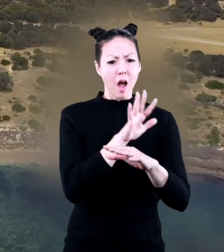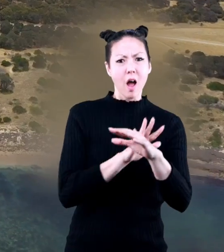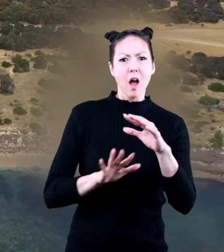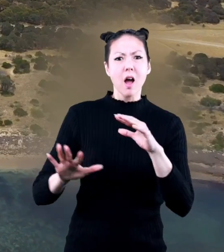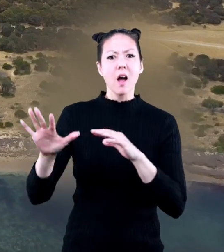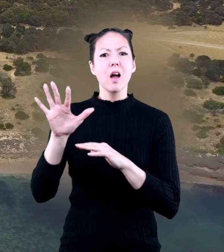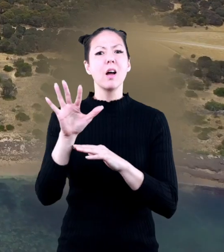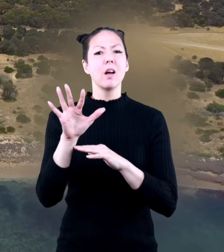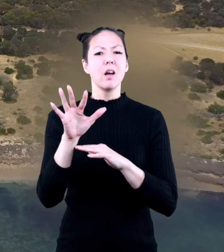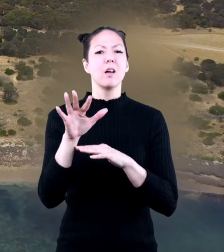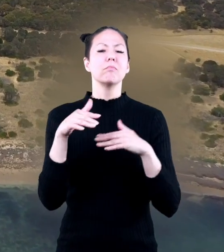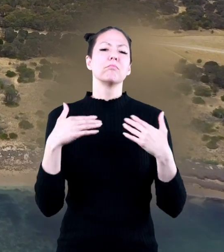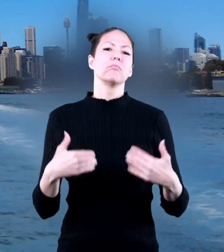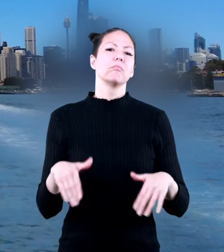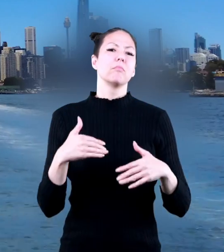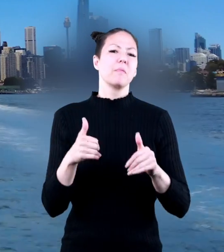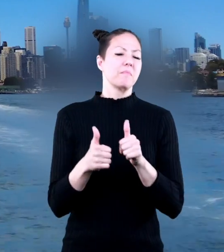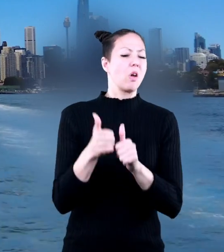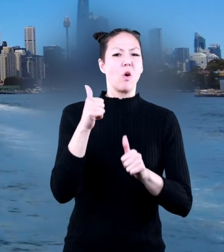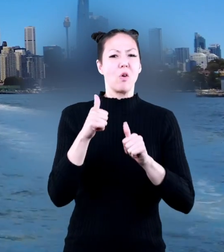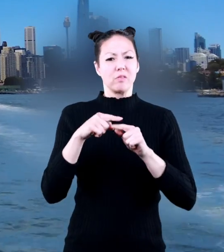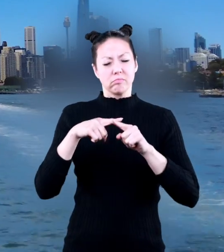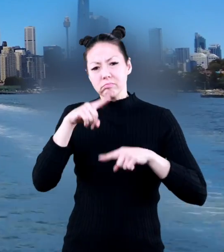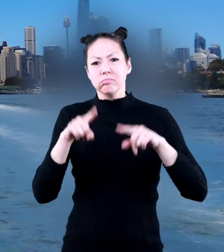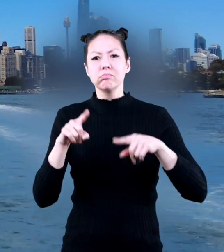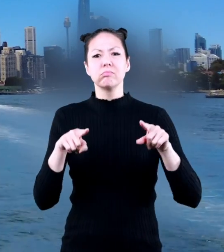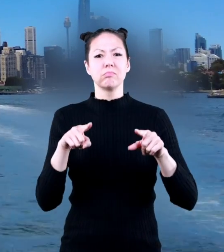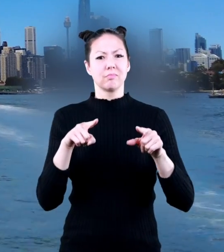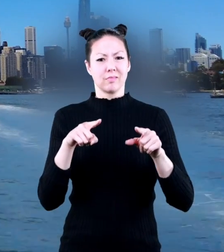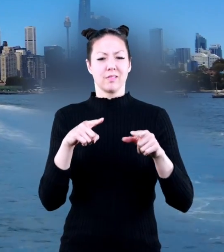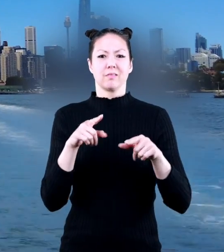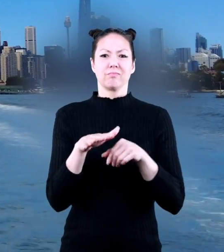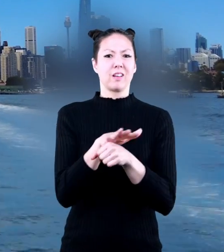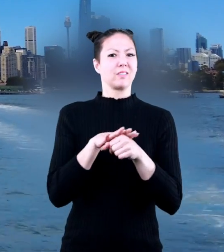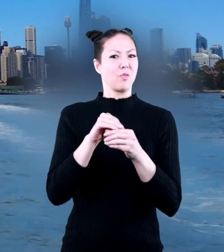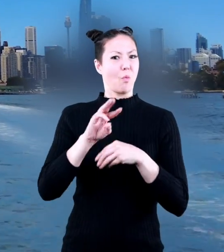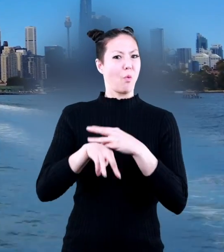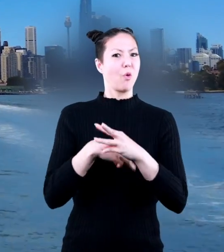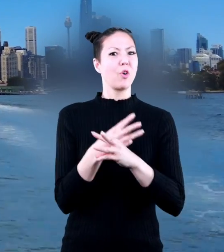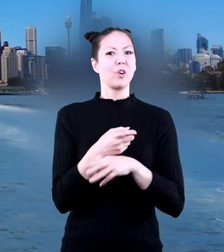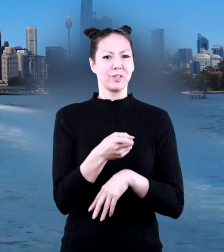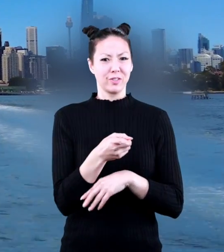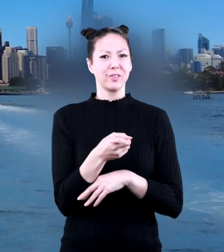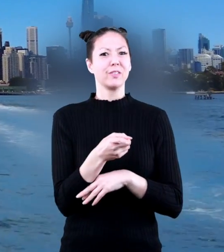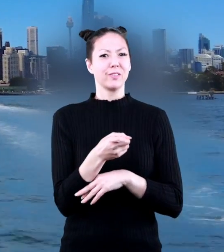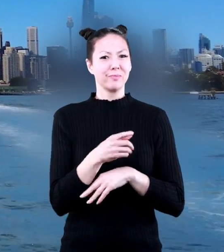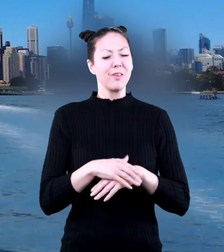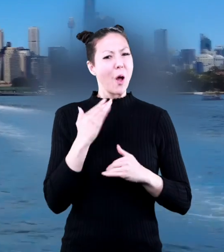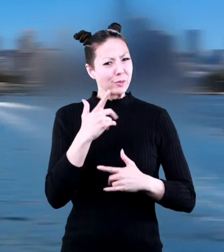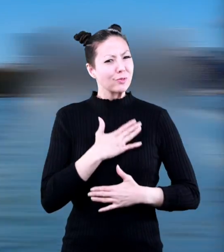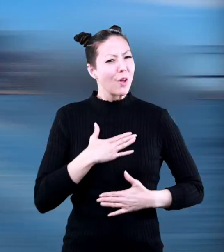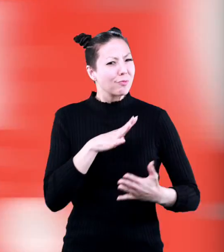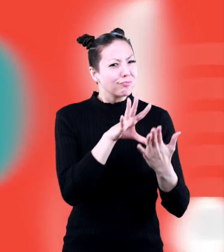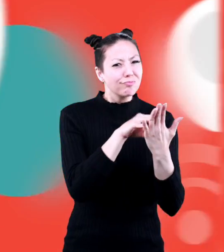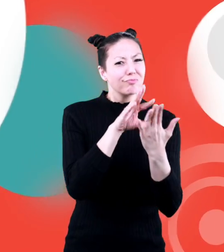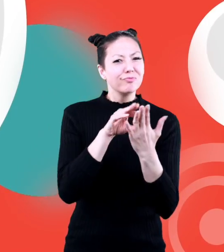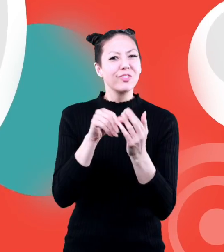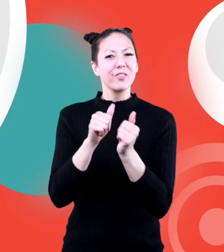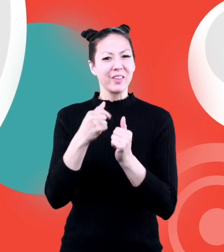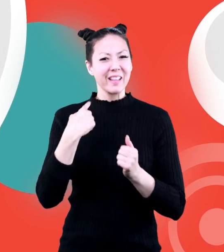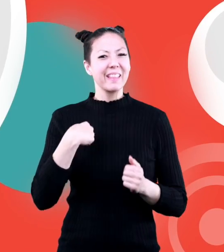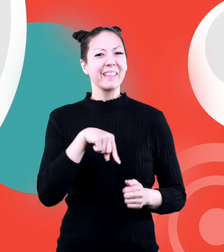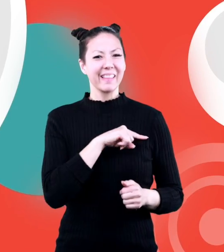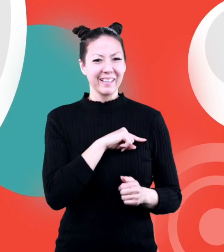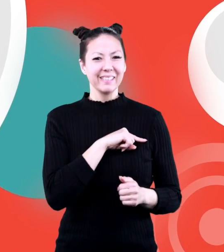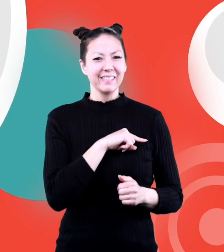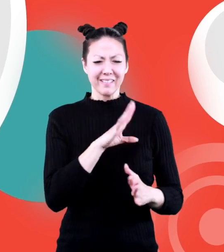and surrounding waters make it one of the most diverse destinations in the world. Hope you had